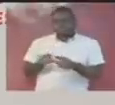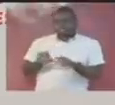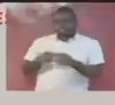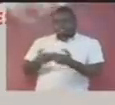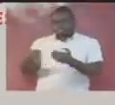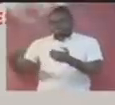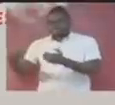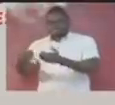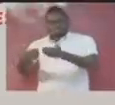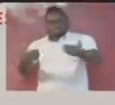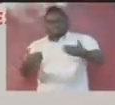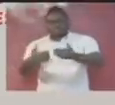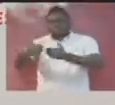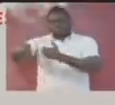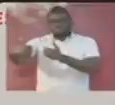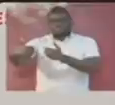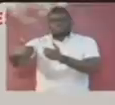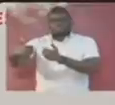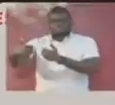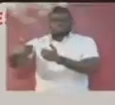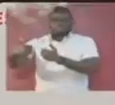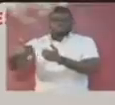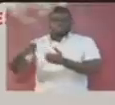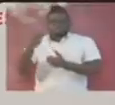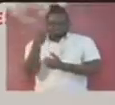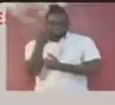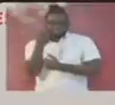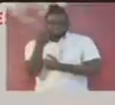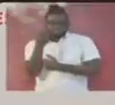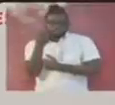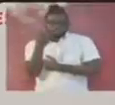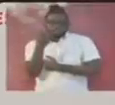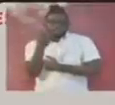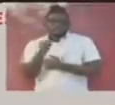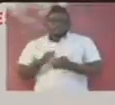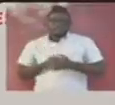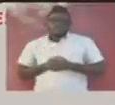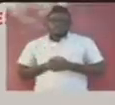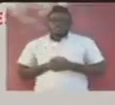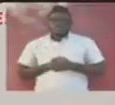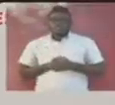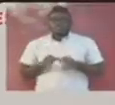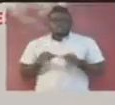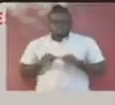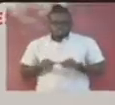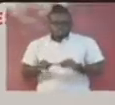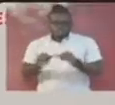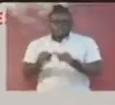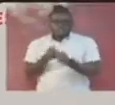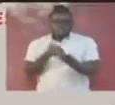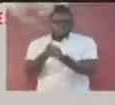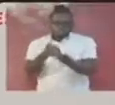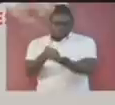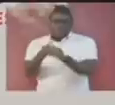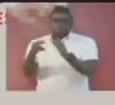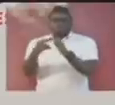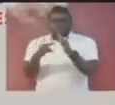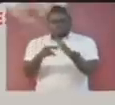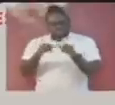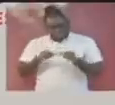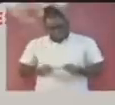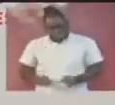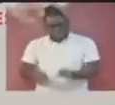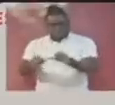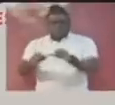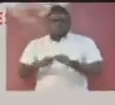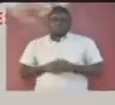to the public health guidelines, and we should be fine. But I wouldn't advise people, I wouldn't say